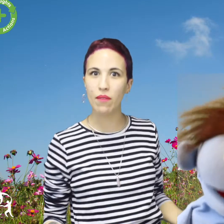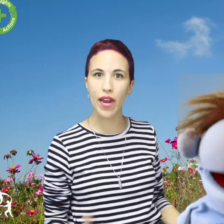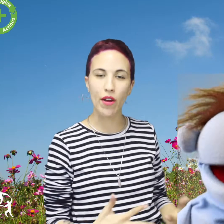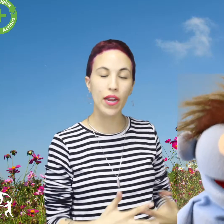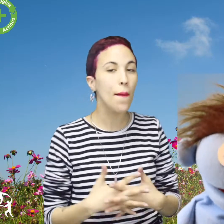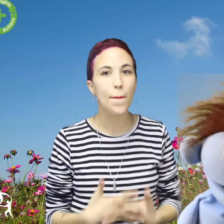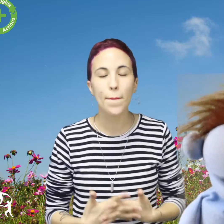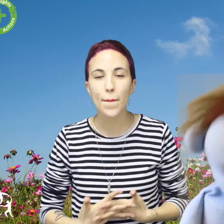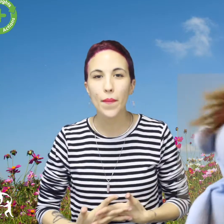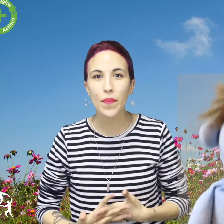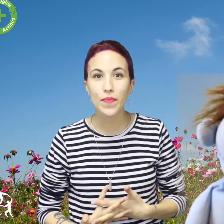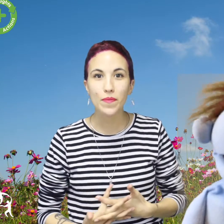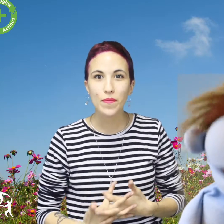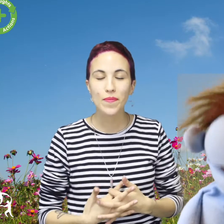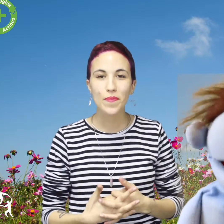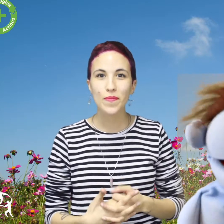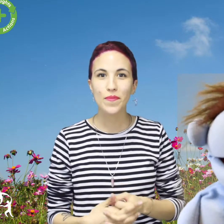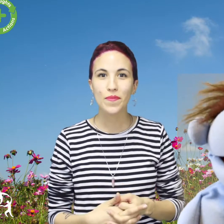Tell me, Perry.